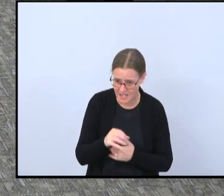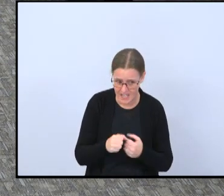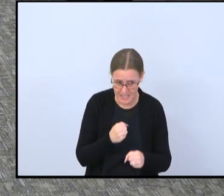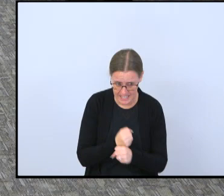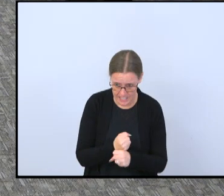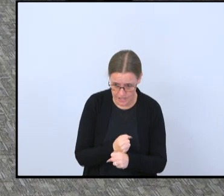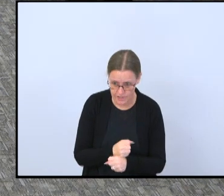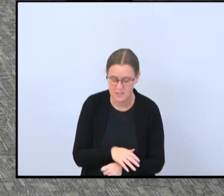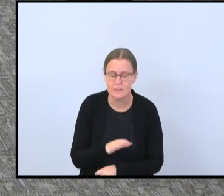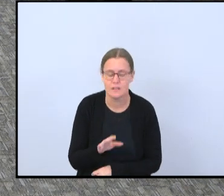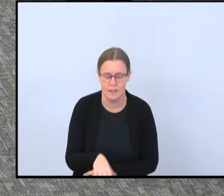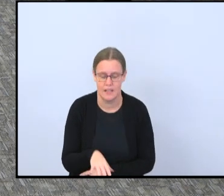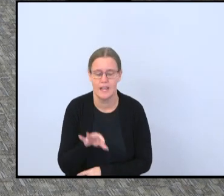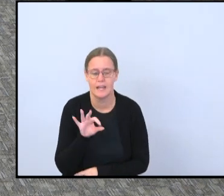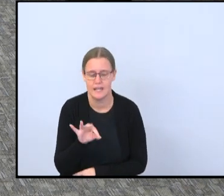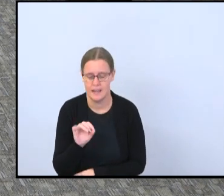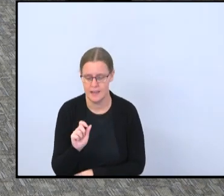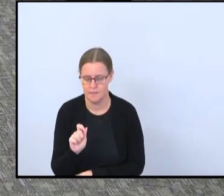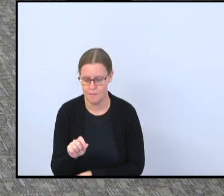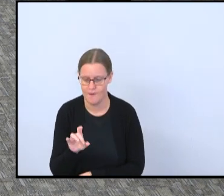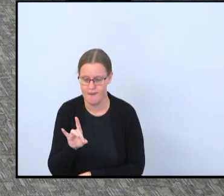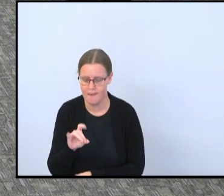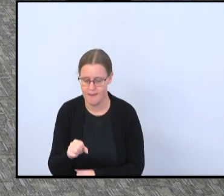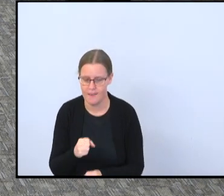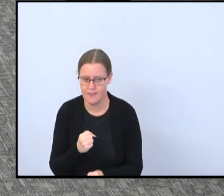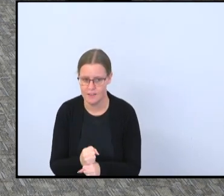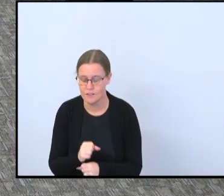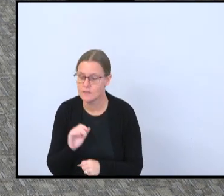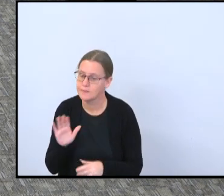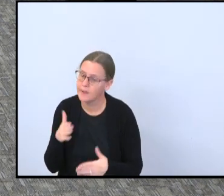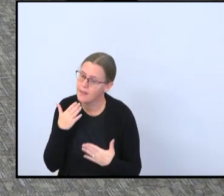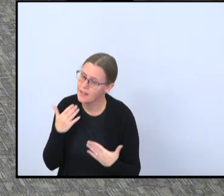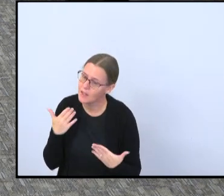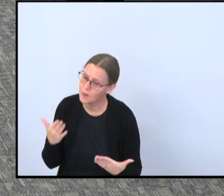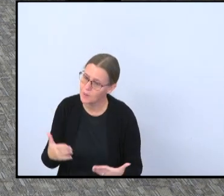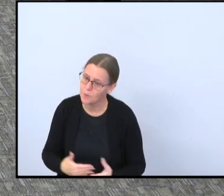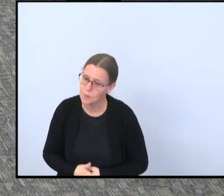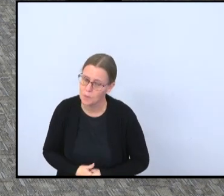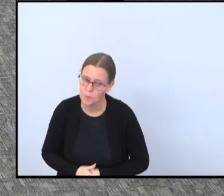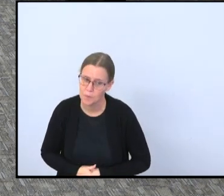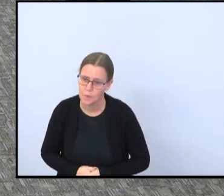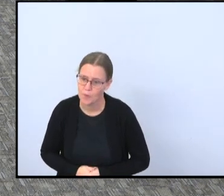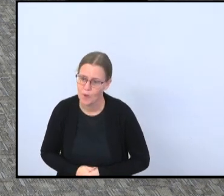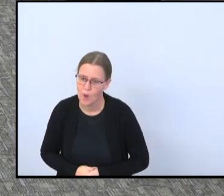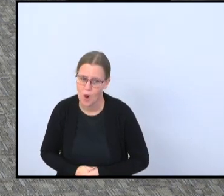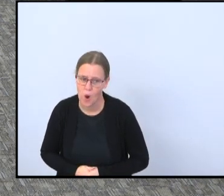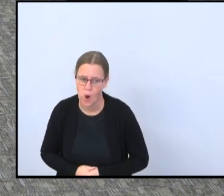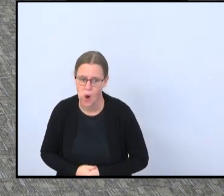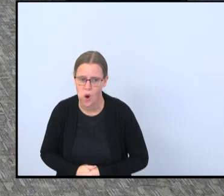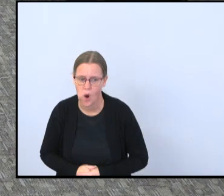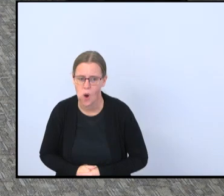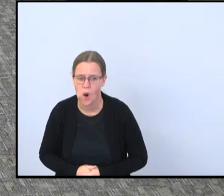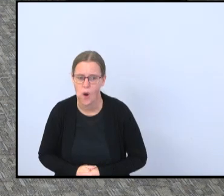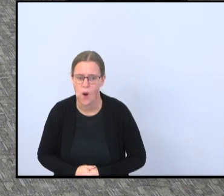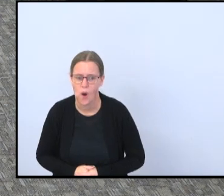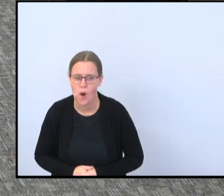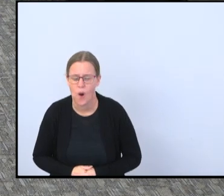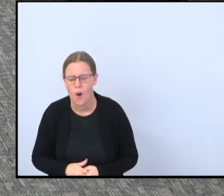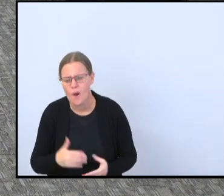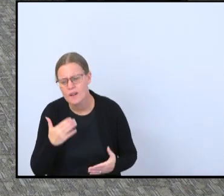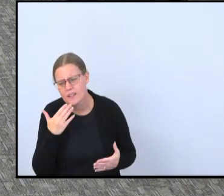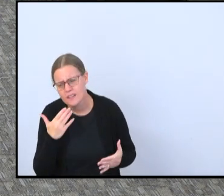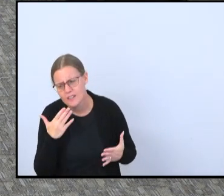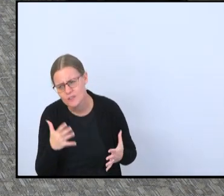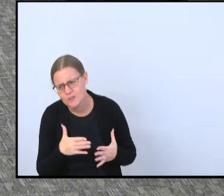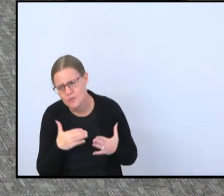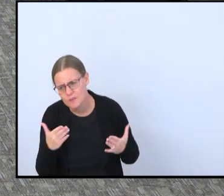Yeah, 9.8 right now is the calculation. Okay, thank you. Thank you. Thank you so much